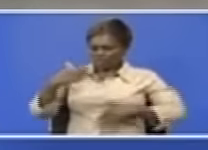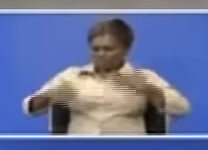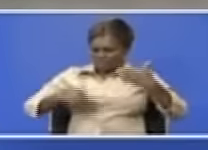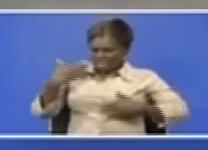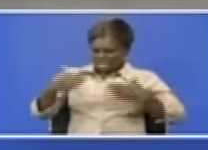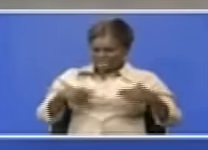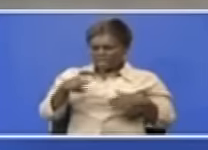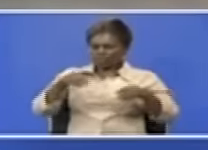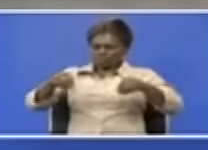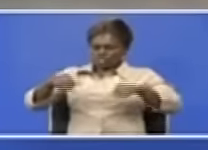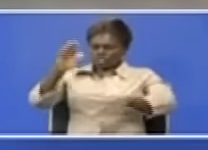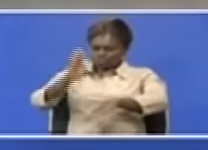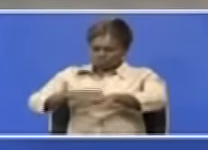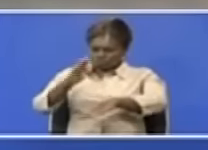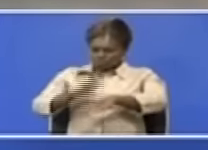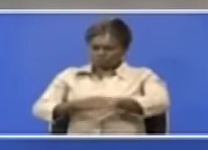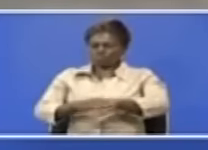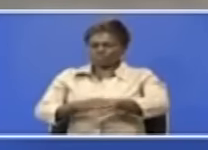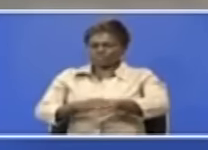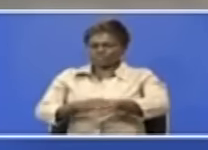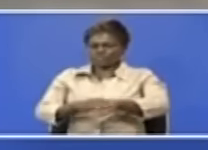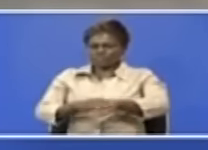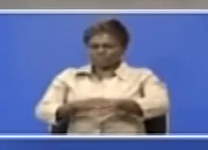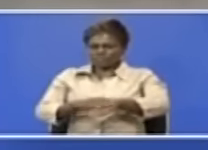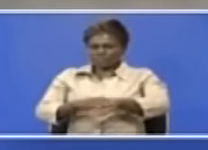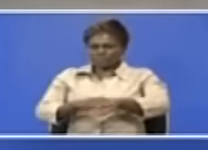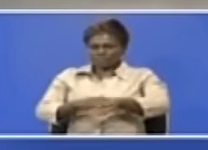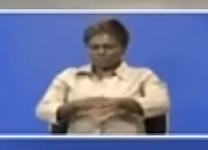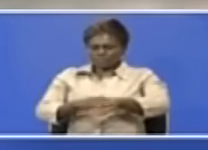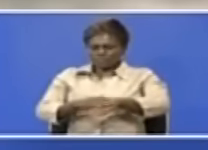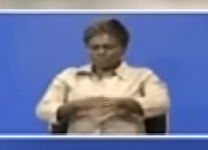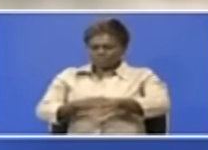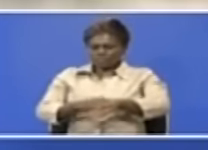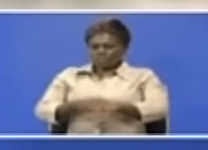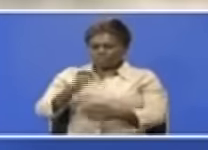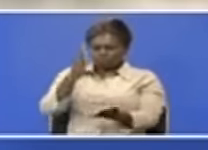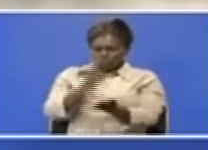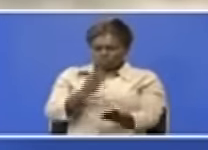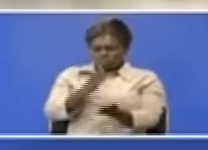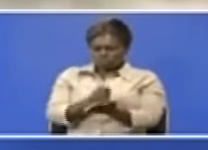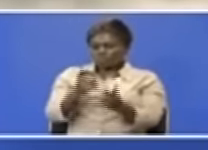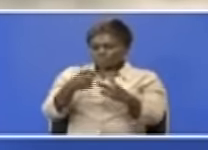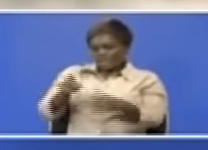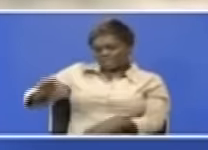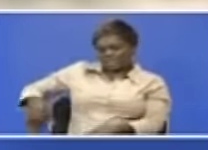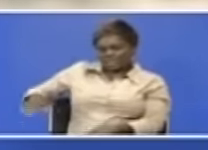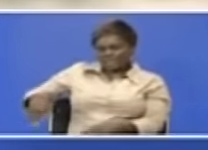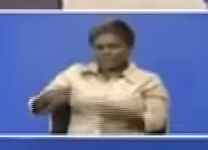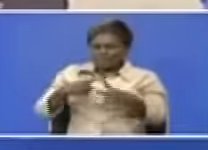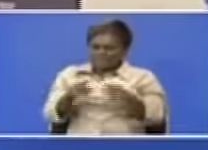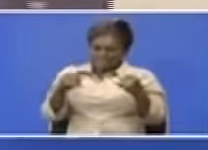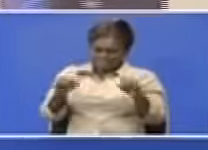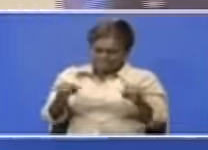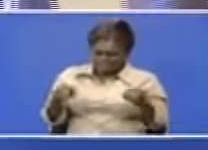wako na zile quality nzuri sana kwa pre-season yetu. Wakati huu tumejisukuma vizuri, ndio tulianza kwa kuchelewa lakini tumejaribu kujikaza